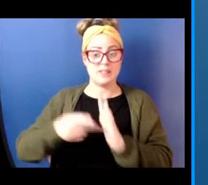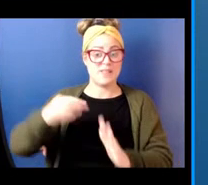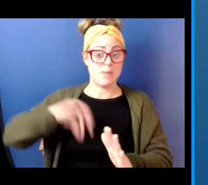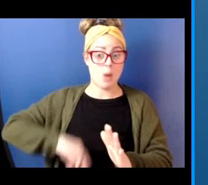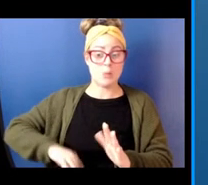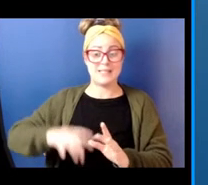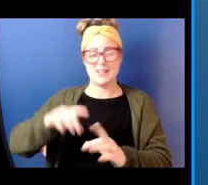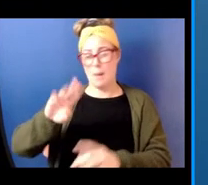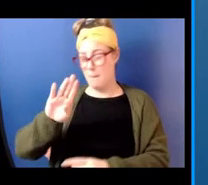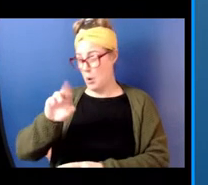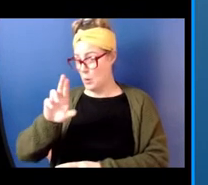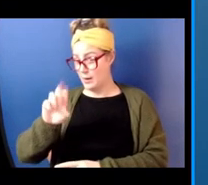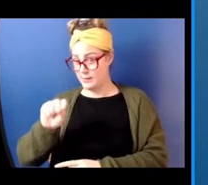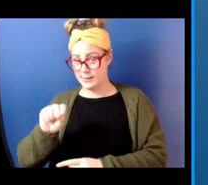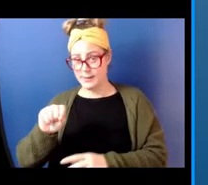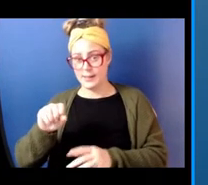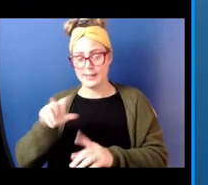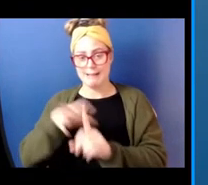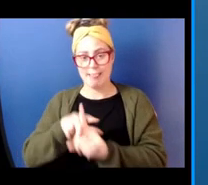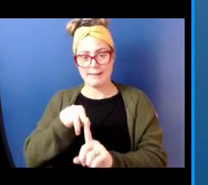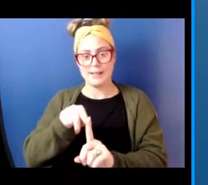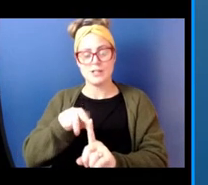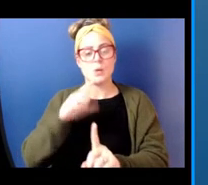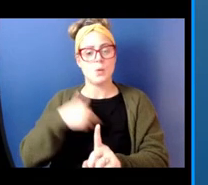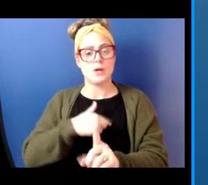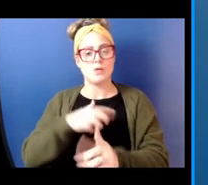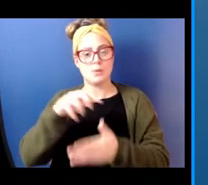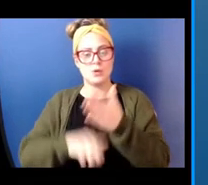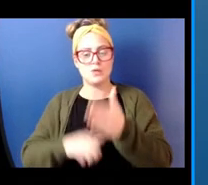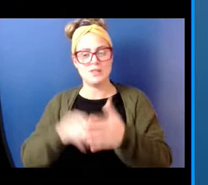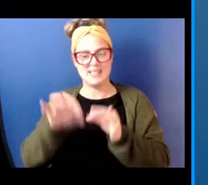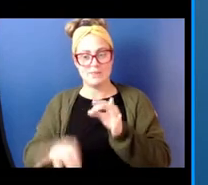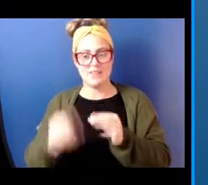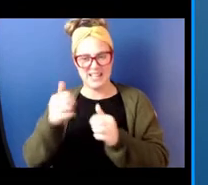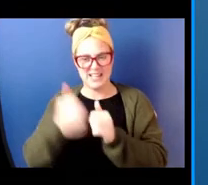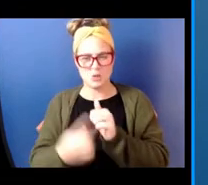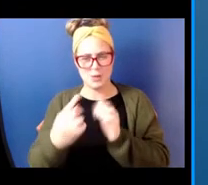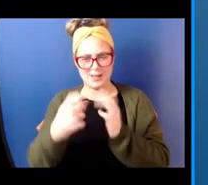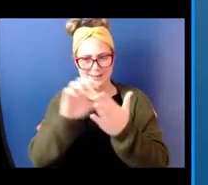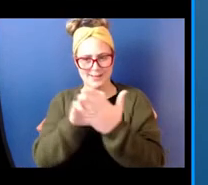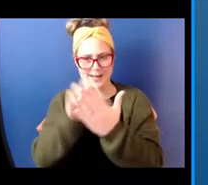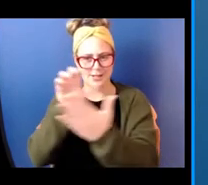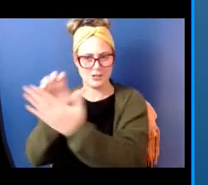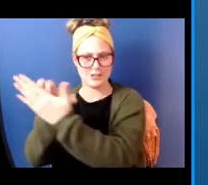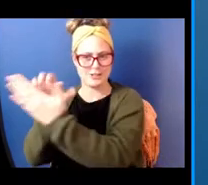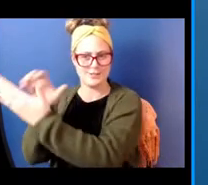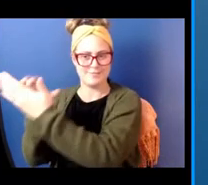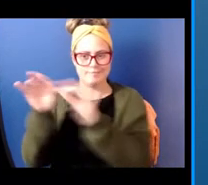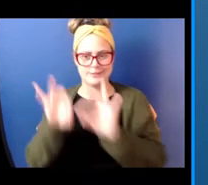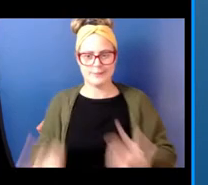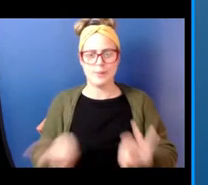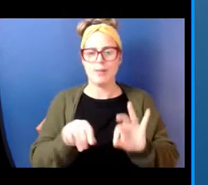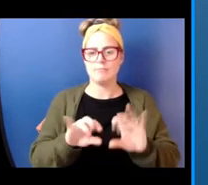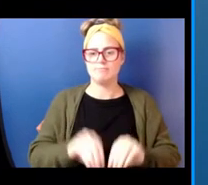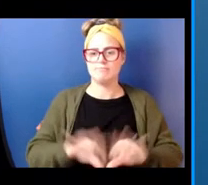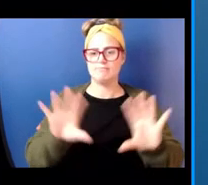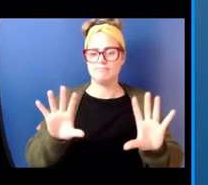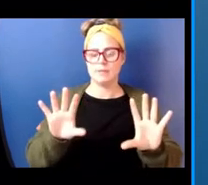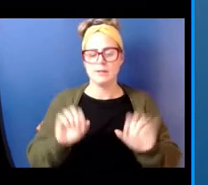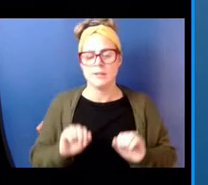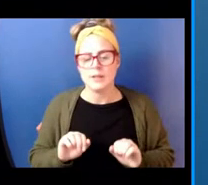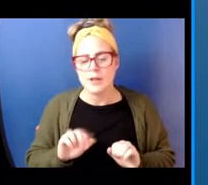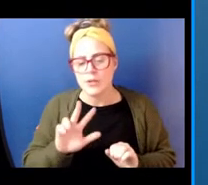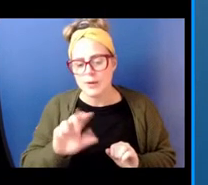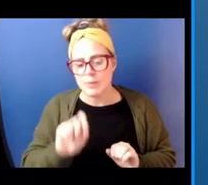explanatory preferences to simplify each section in regulation 5.3 point a we